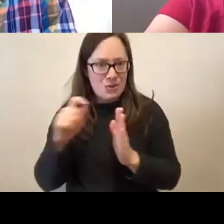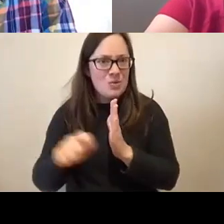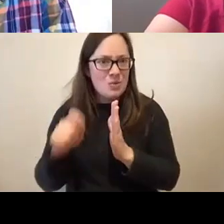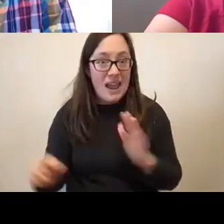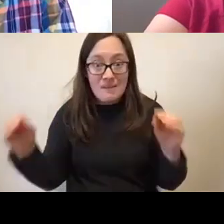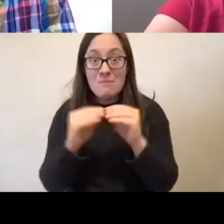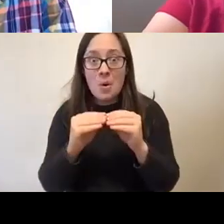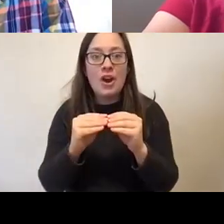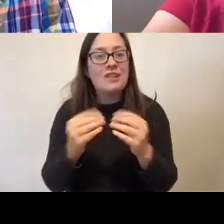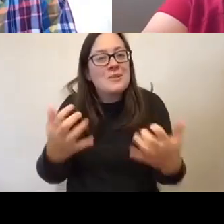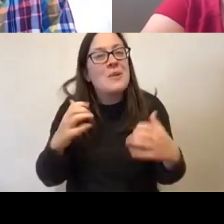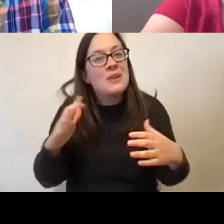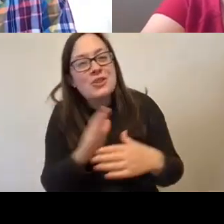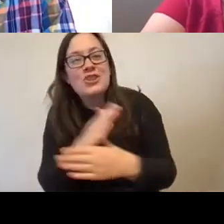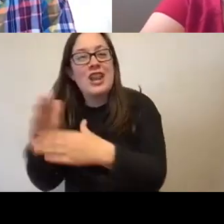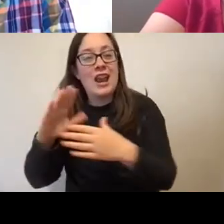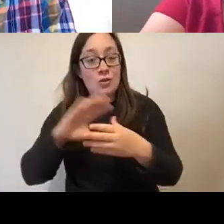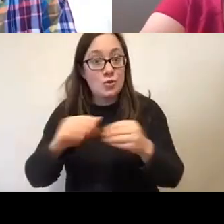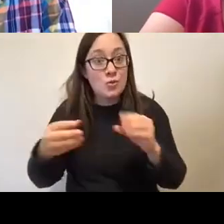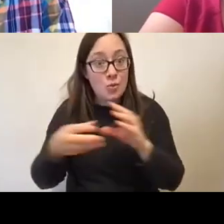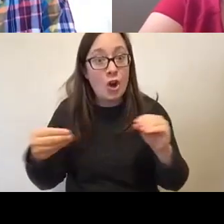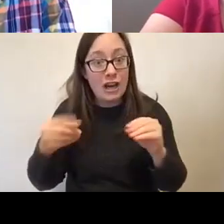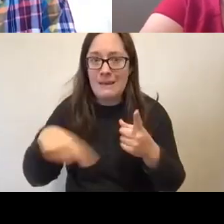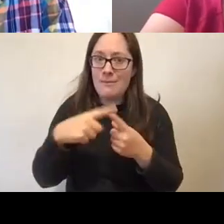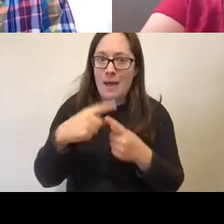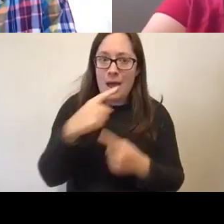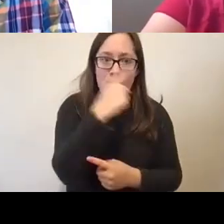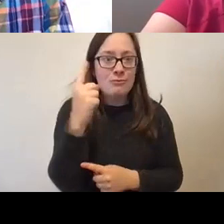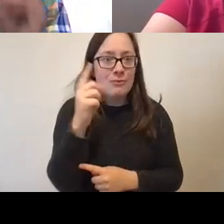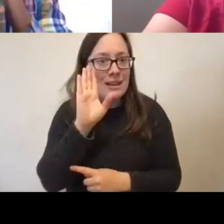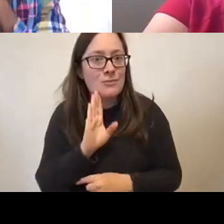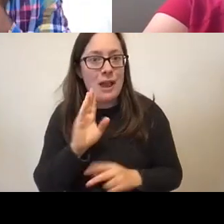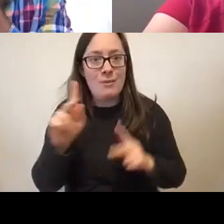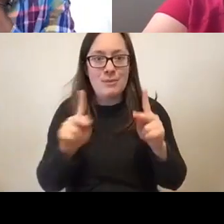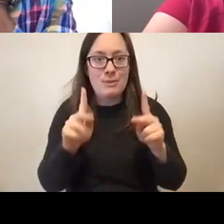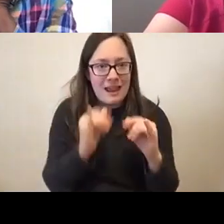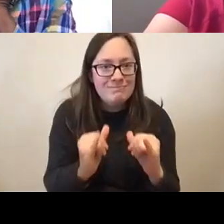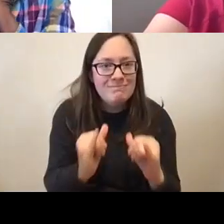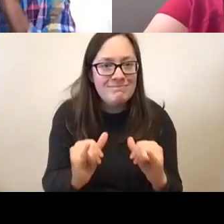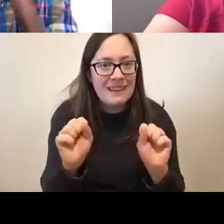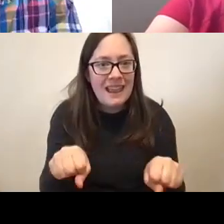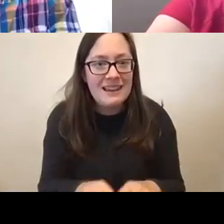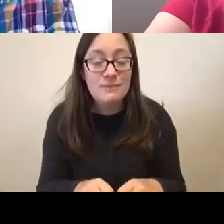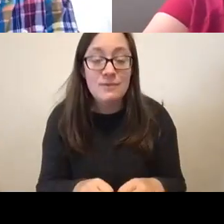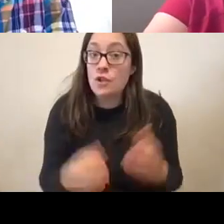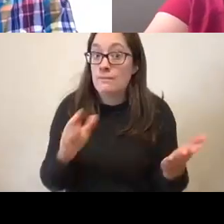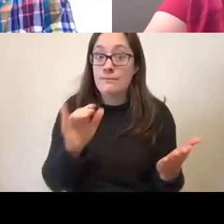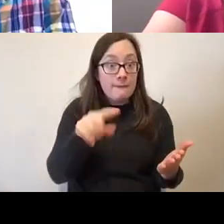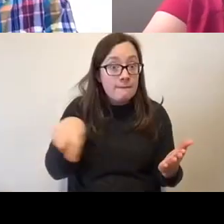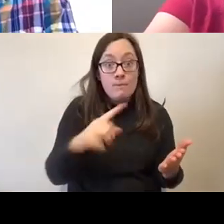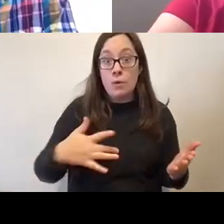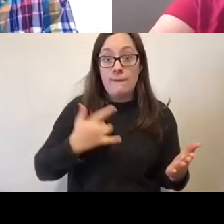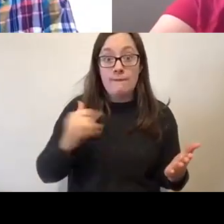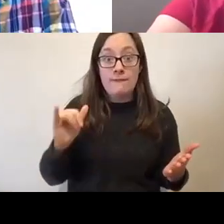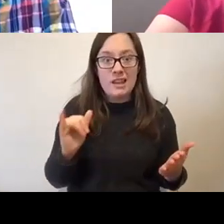the story, a story that Black and brown boys can relate to. So if you're not finding something, if you're not